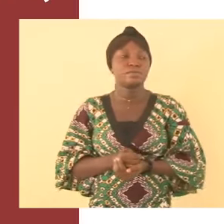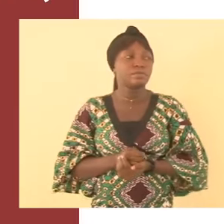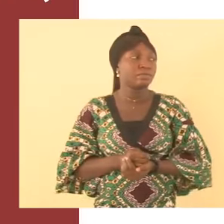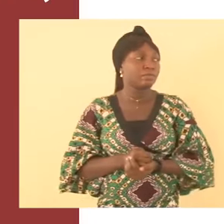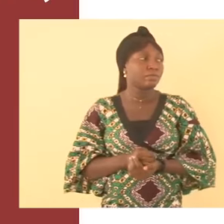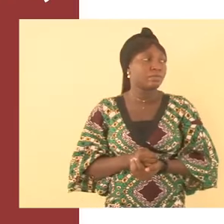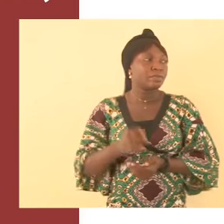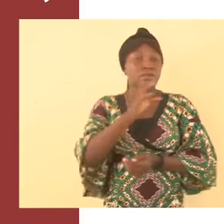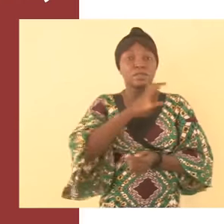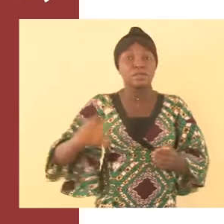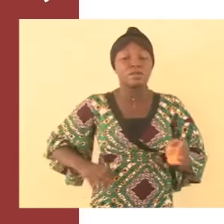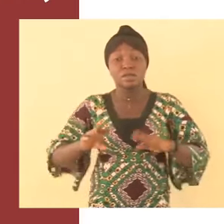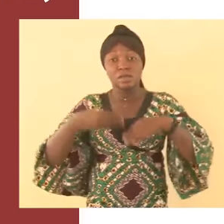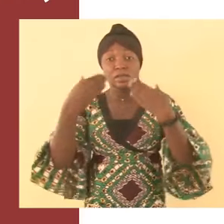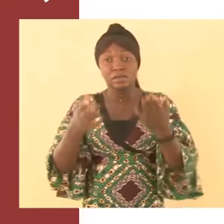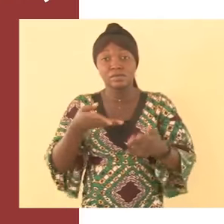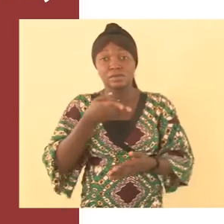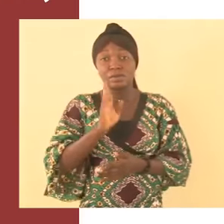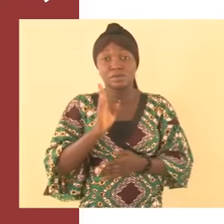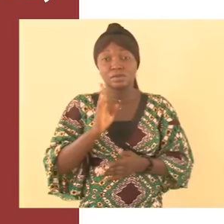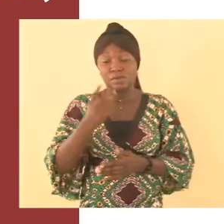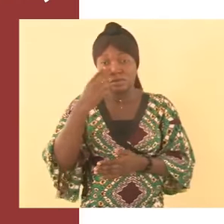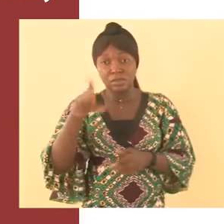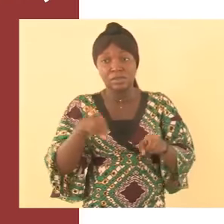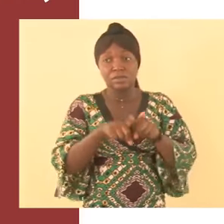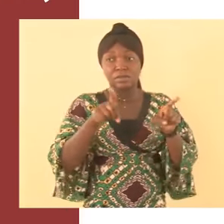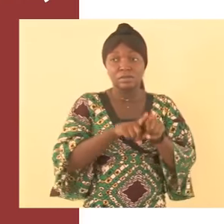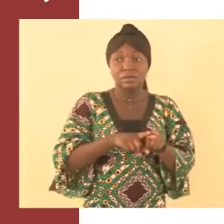Can we read that together? Christian giving